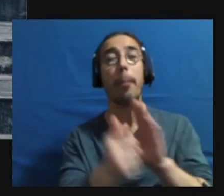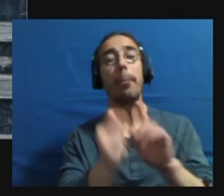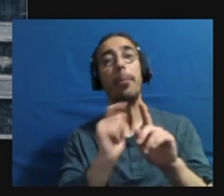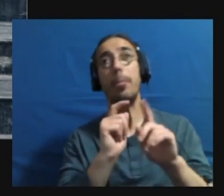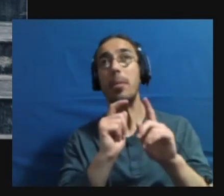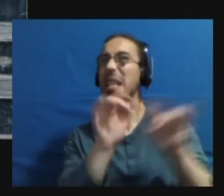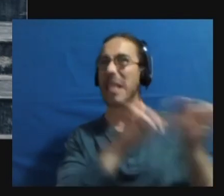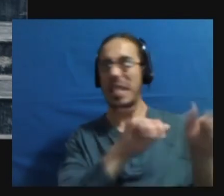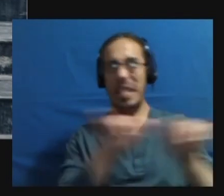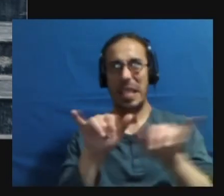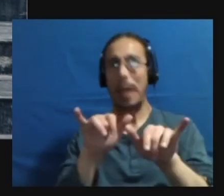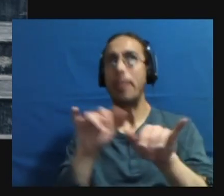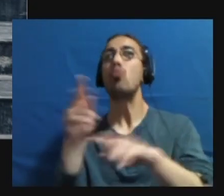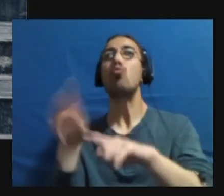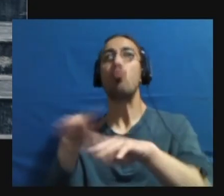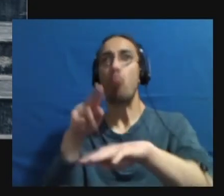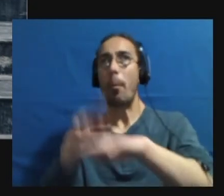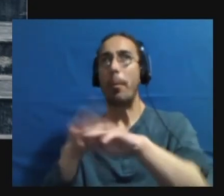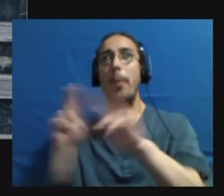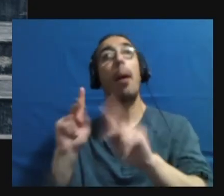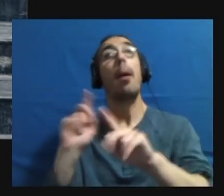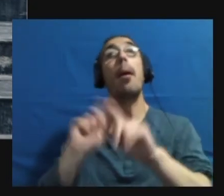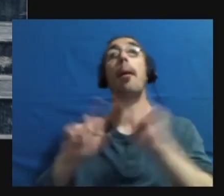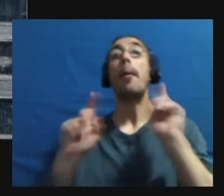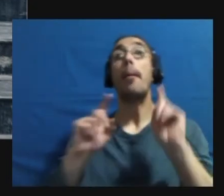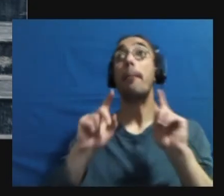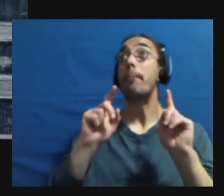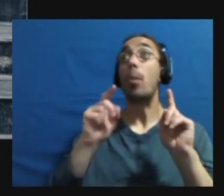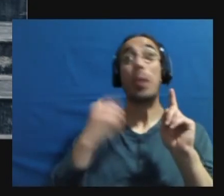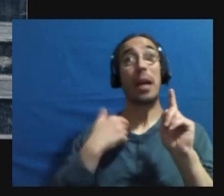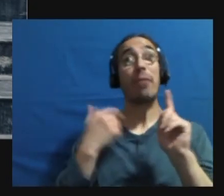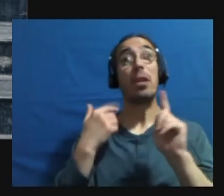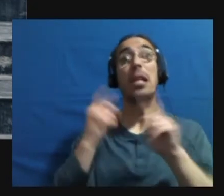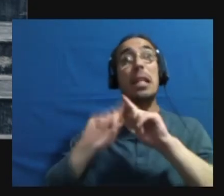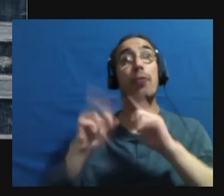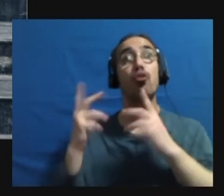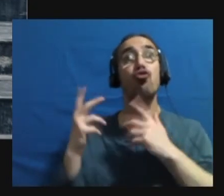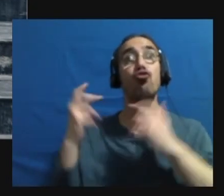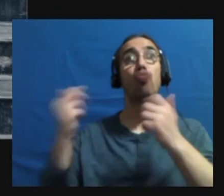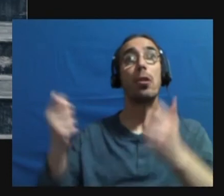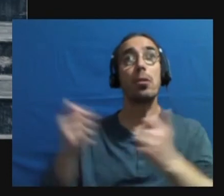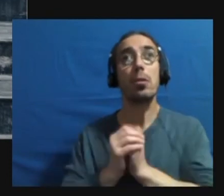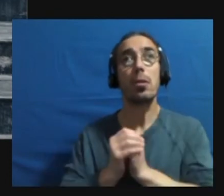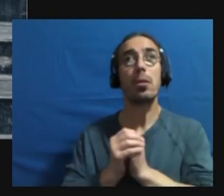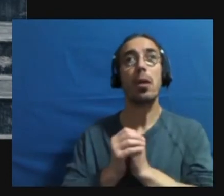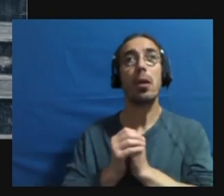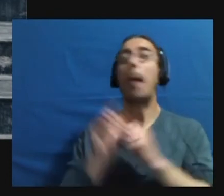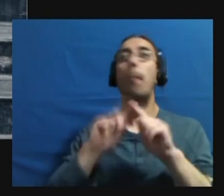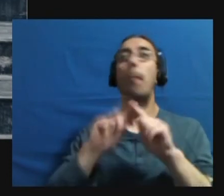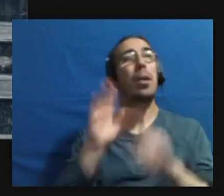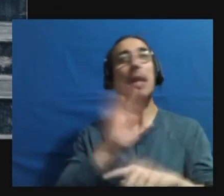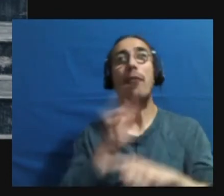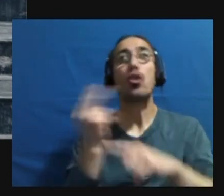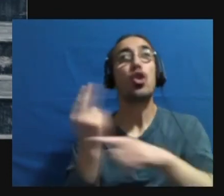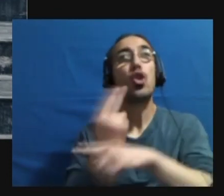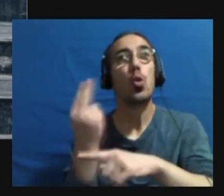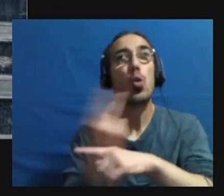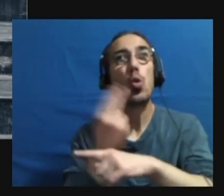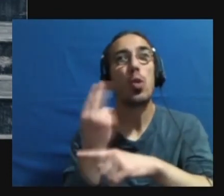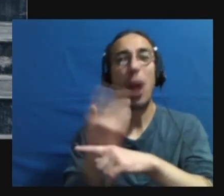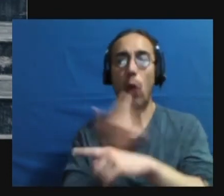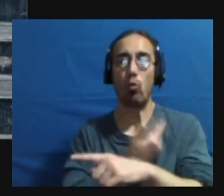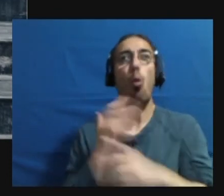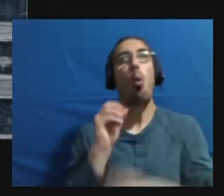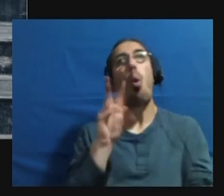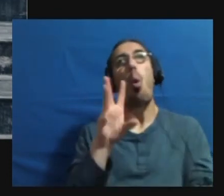a savant skill. But we do have different strengths, and we never get to exercise those. And we just, in